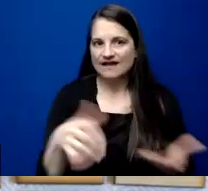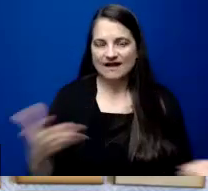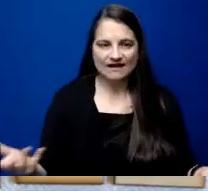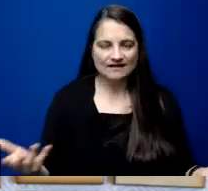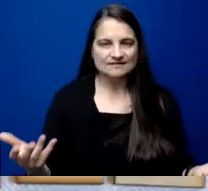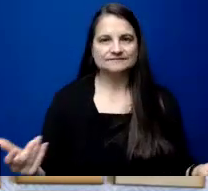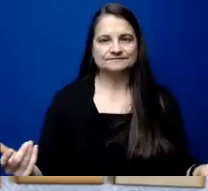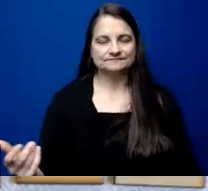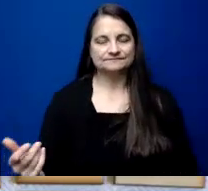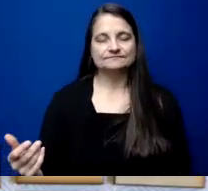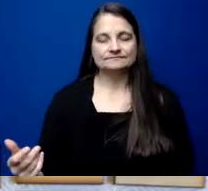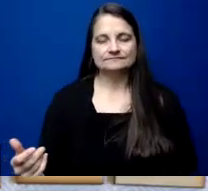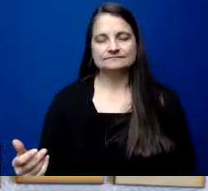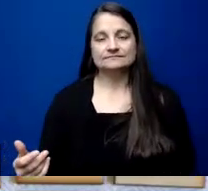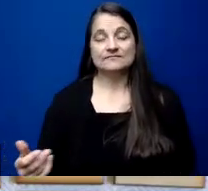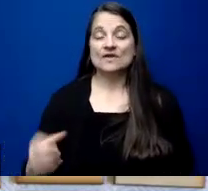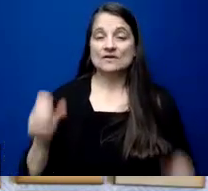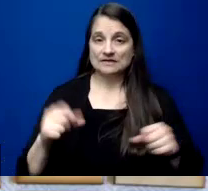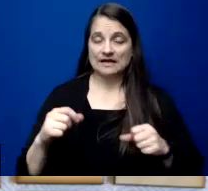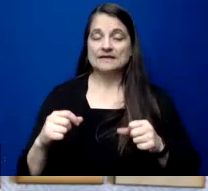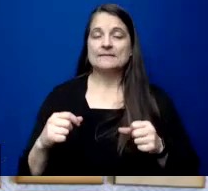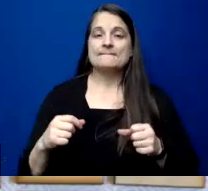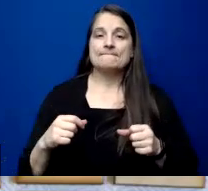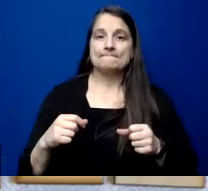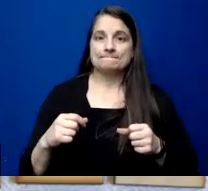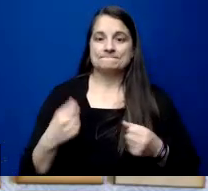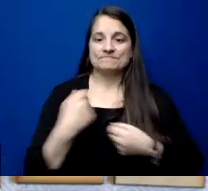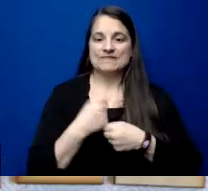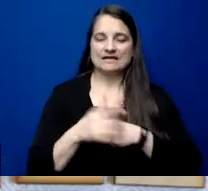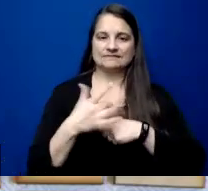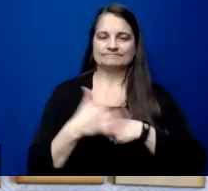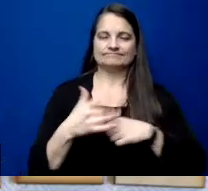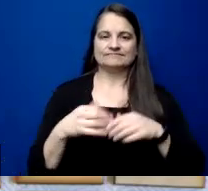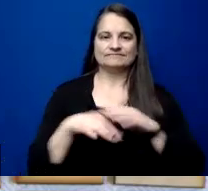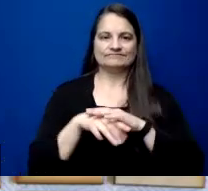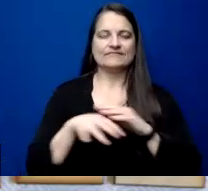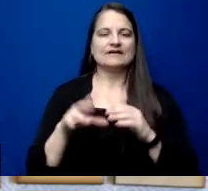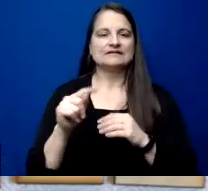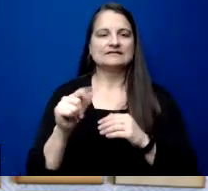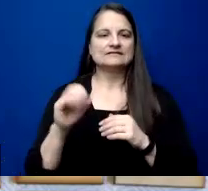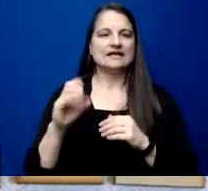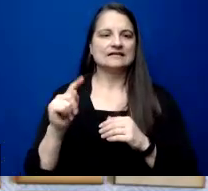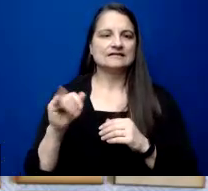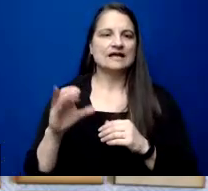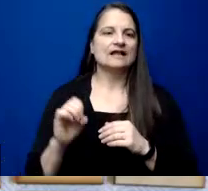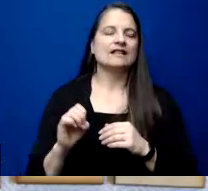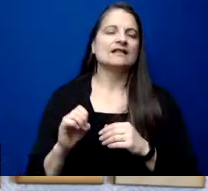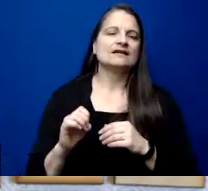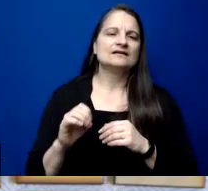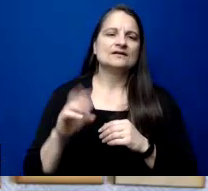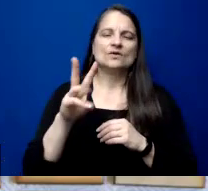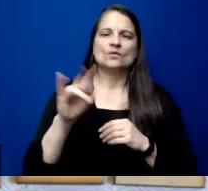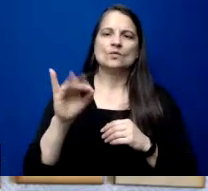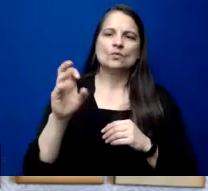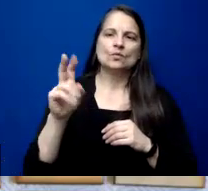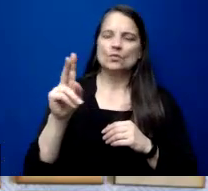can also make things tactile by using those wax stick. I think they're called